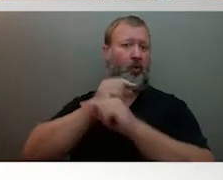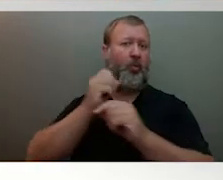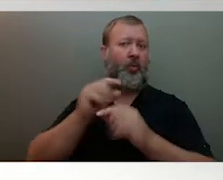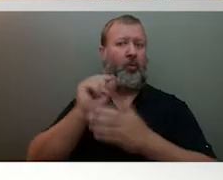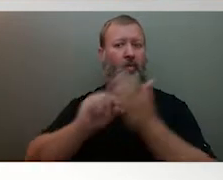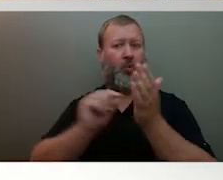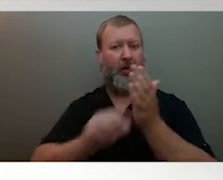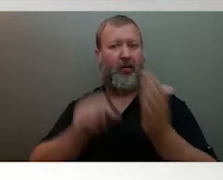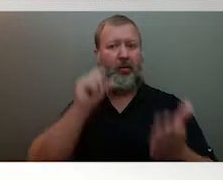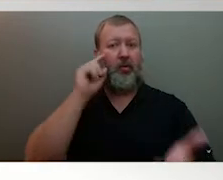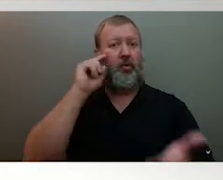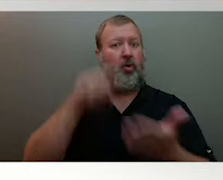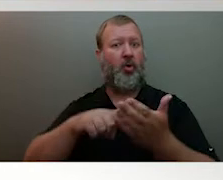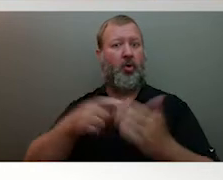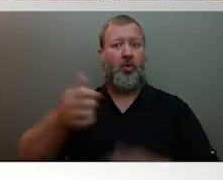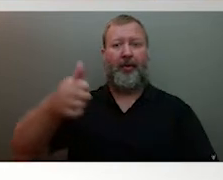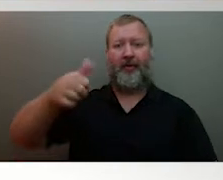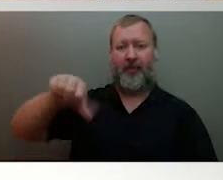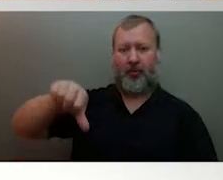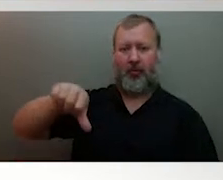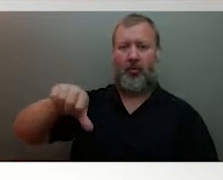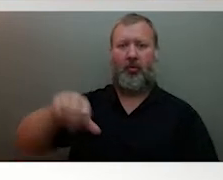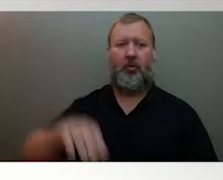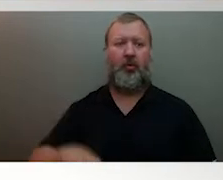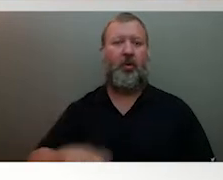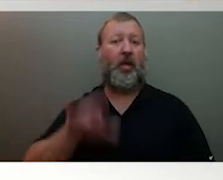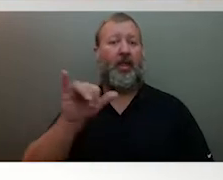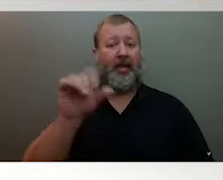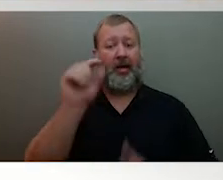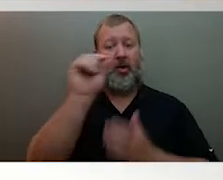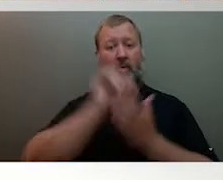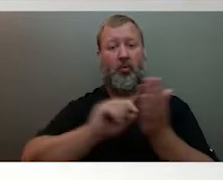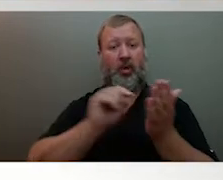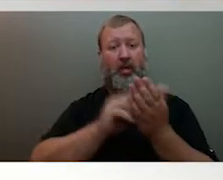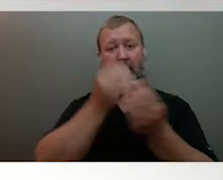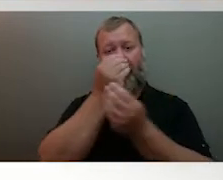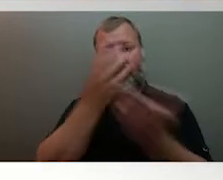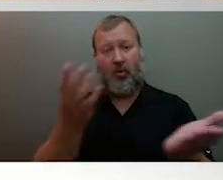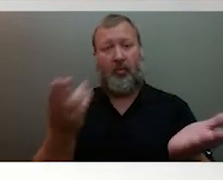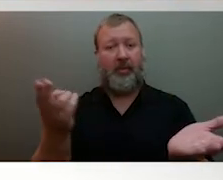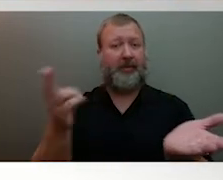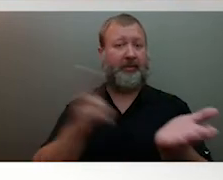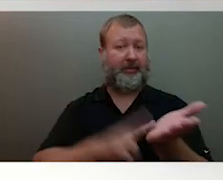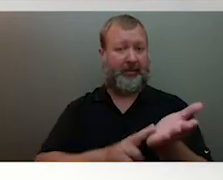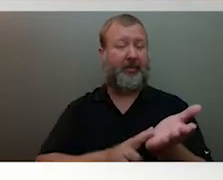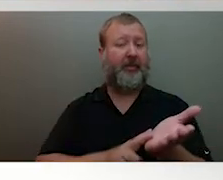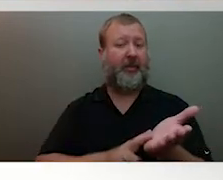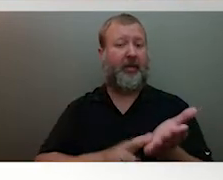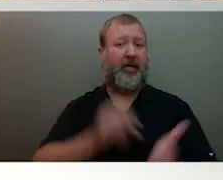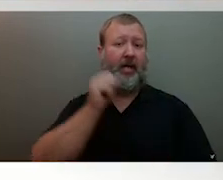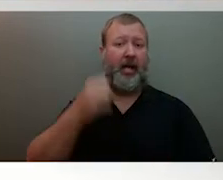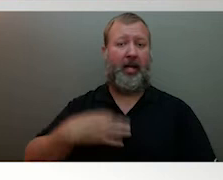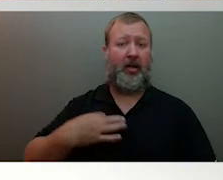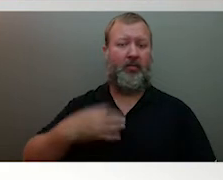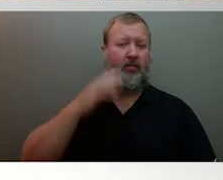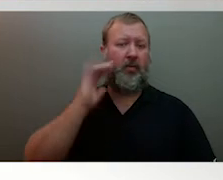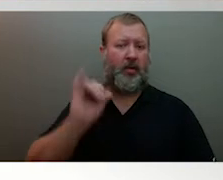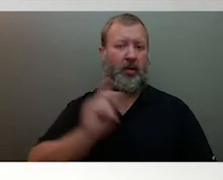of refusal. This is considered written informed consent of an ineligibility.